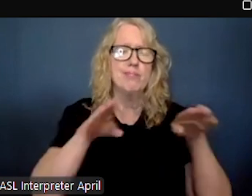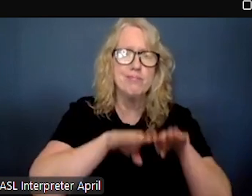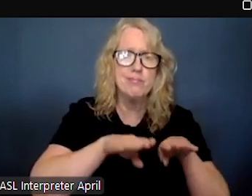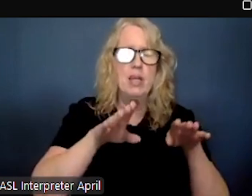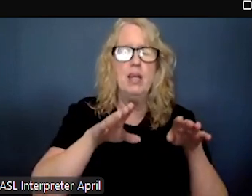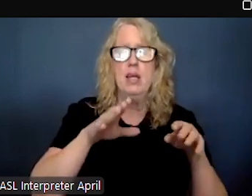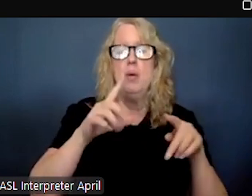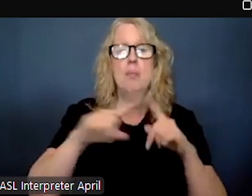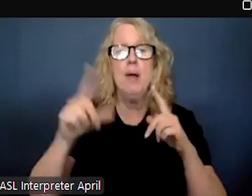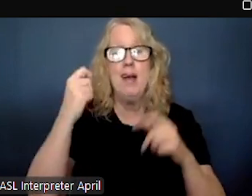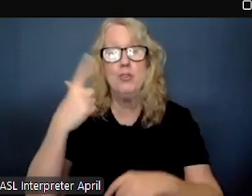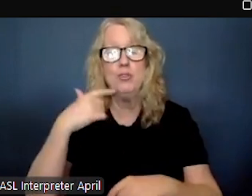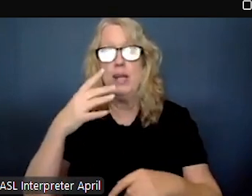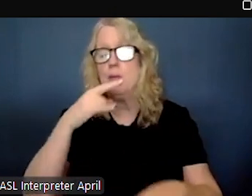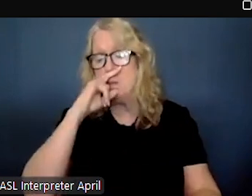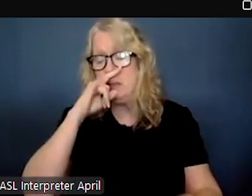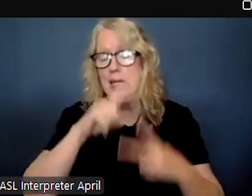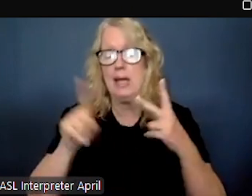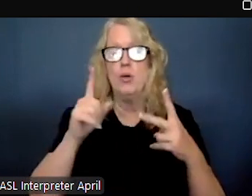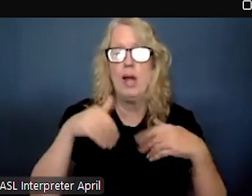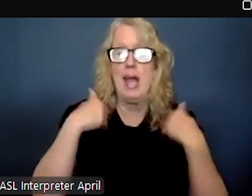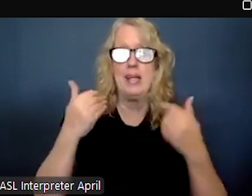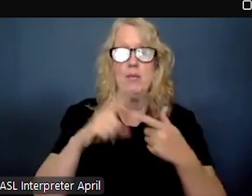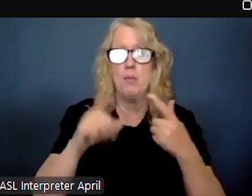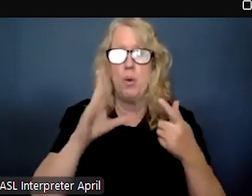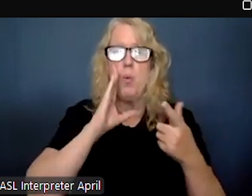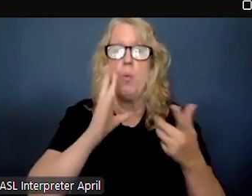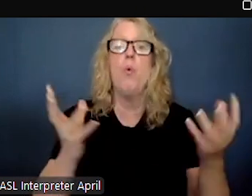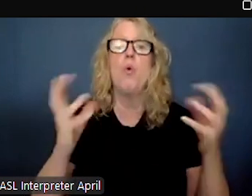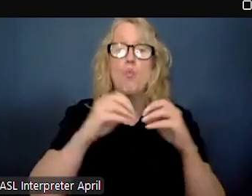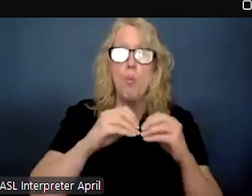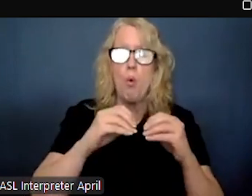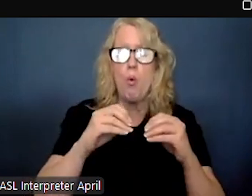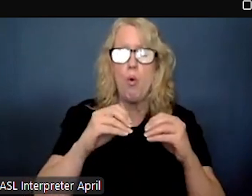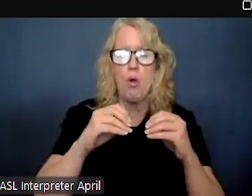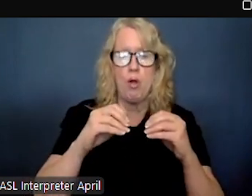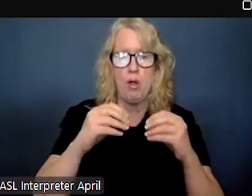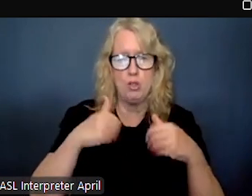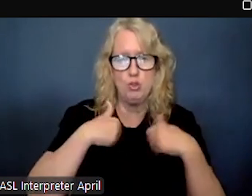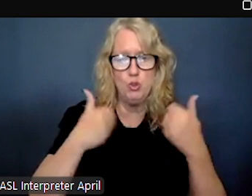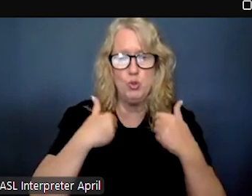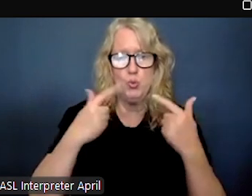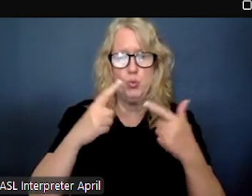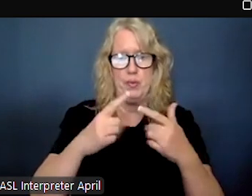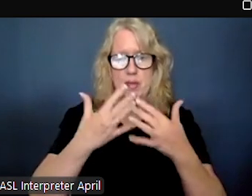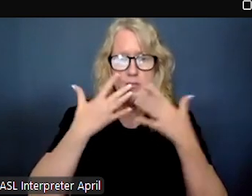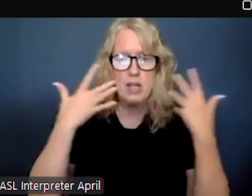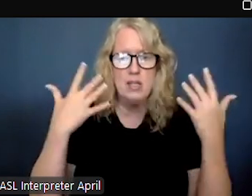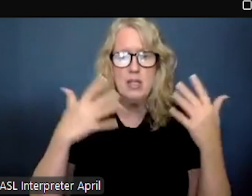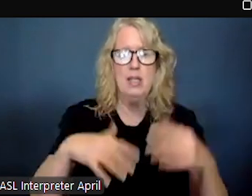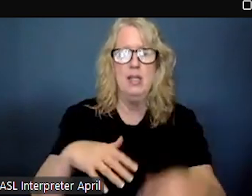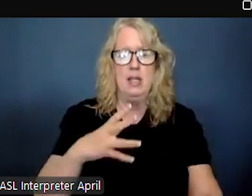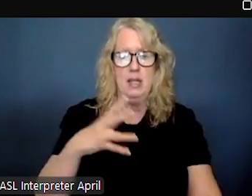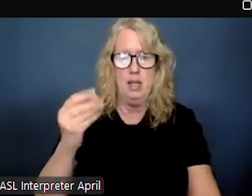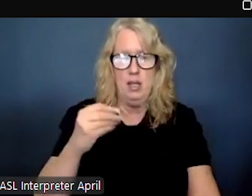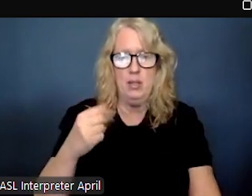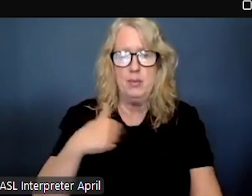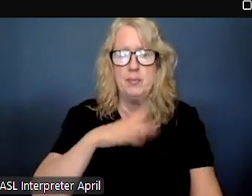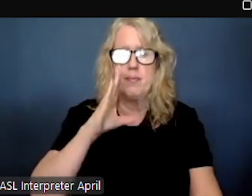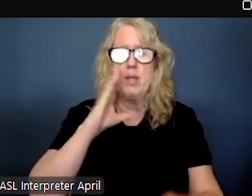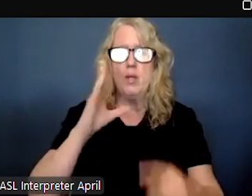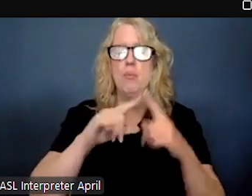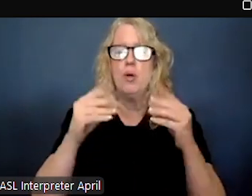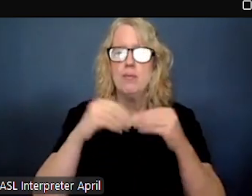the pediatric or adolescent side is going to be a lot more youth friendly and be more focused